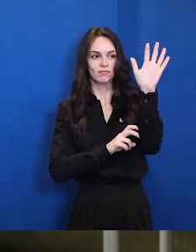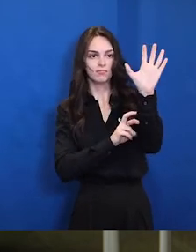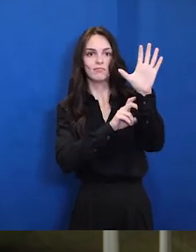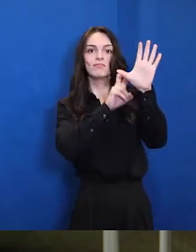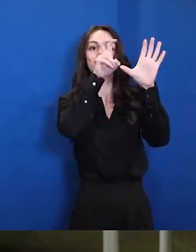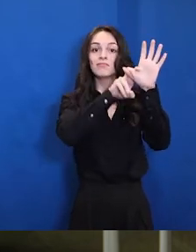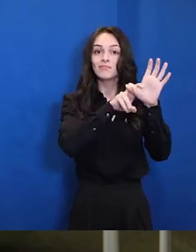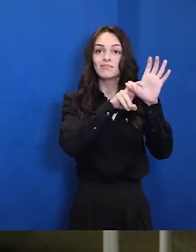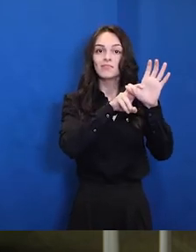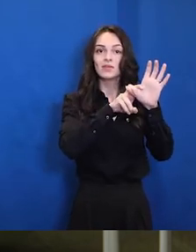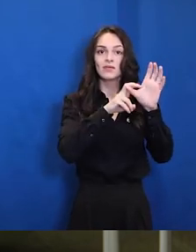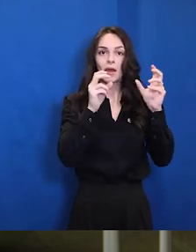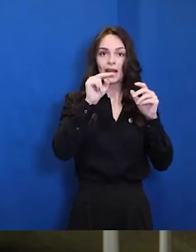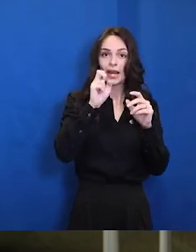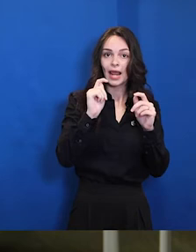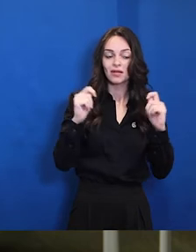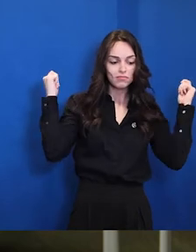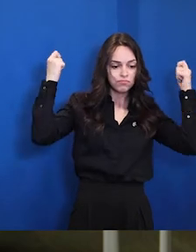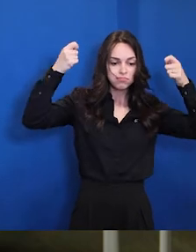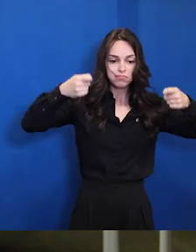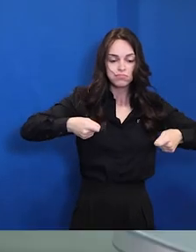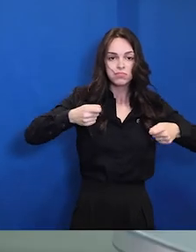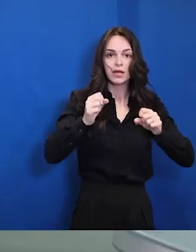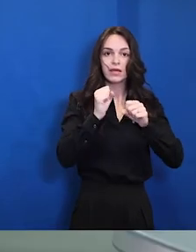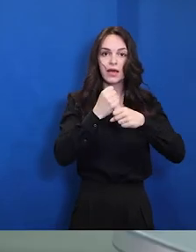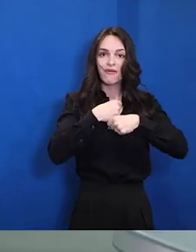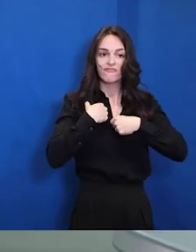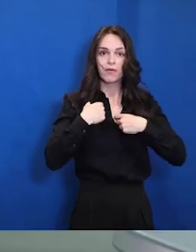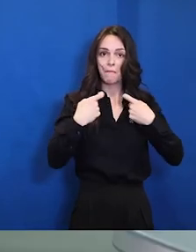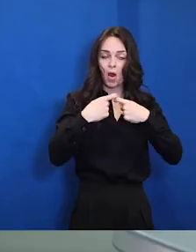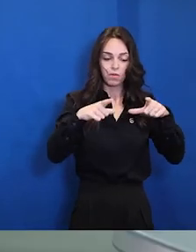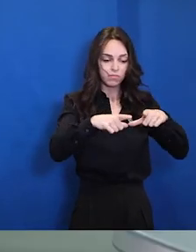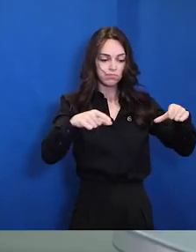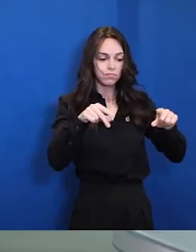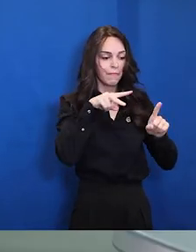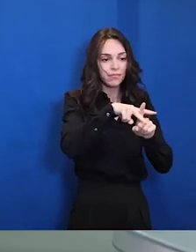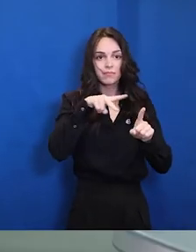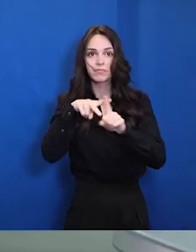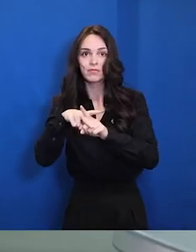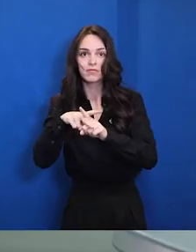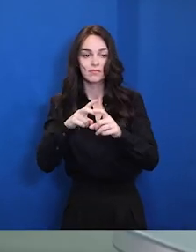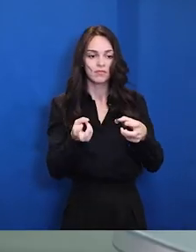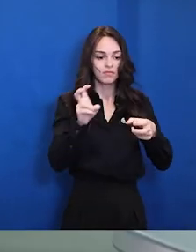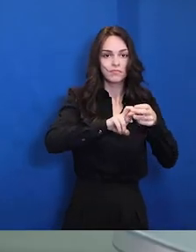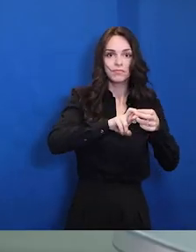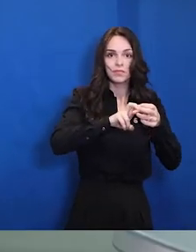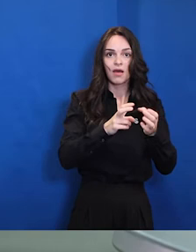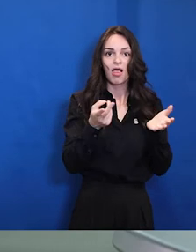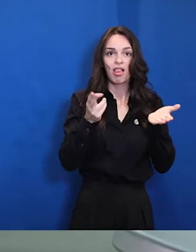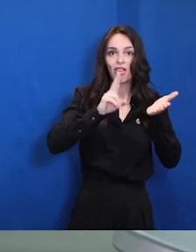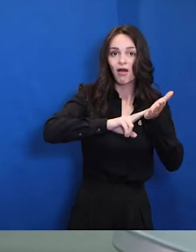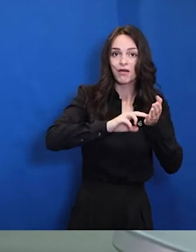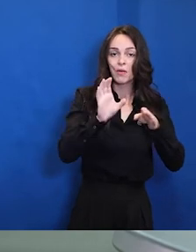to ensure that she got good cell phone data connection. She climbed up in a tree with a mosquito net,